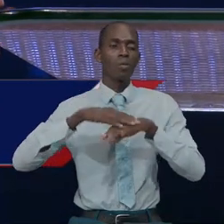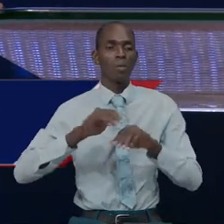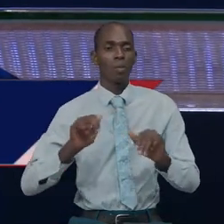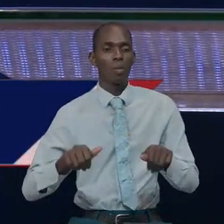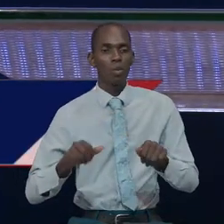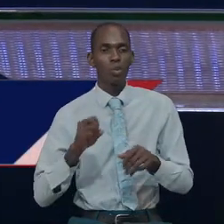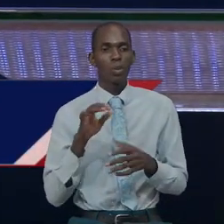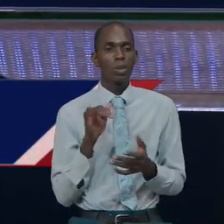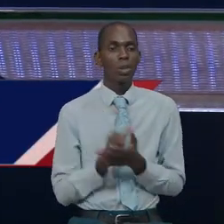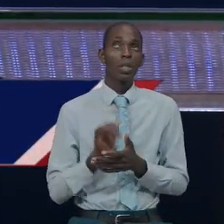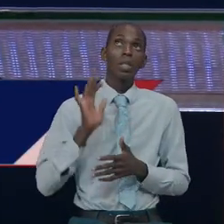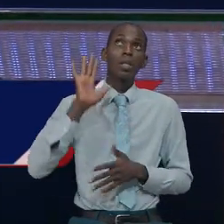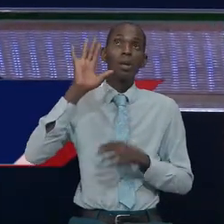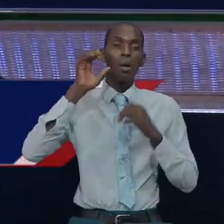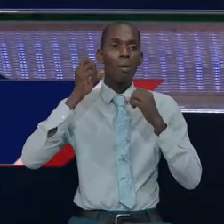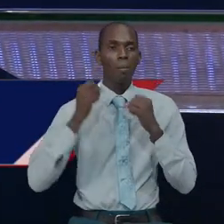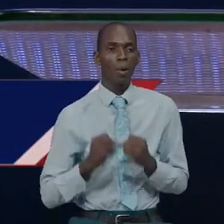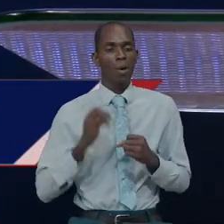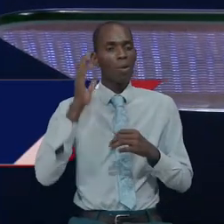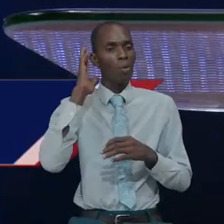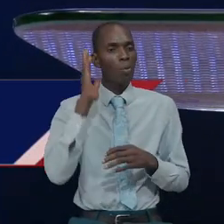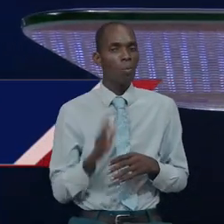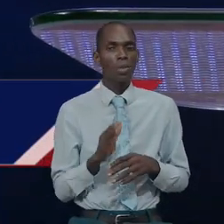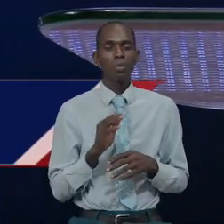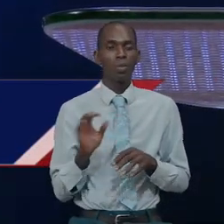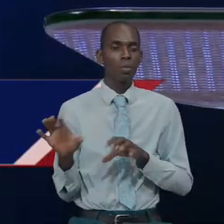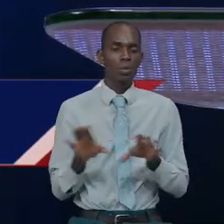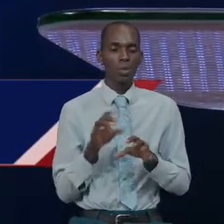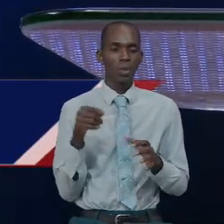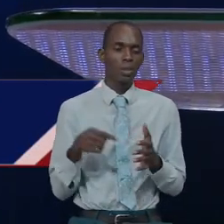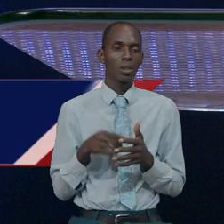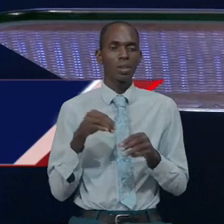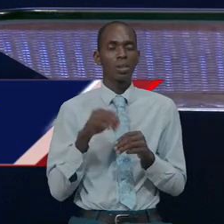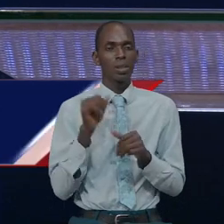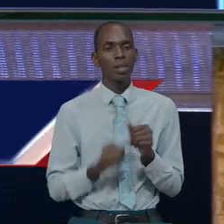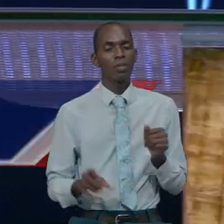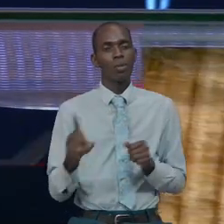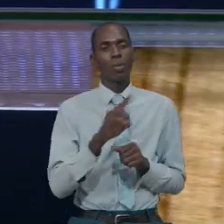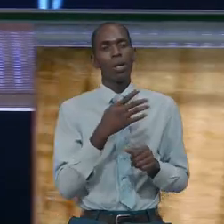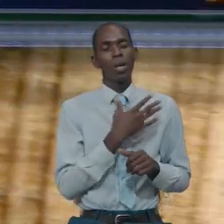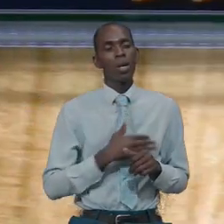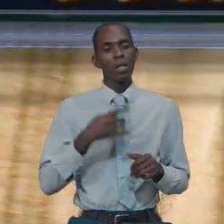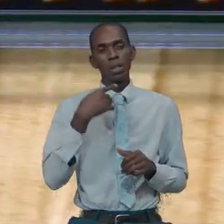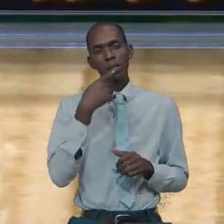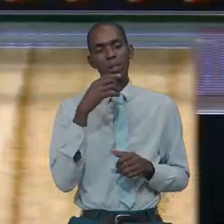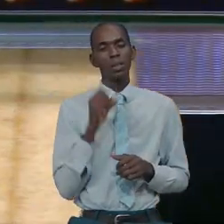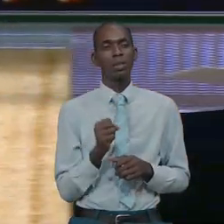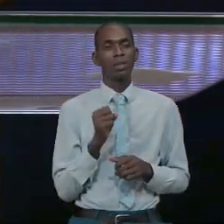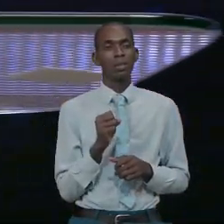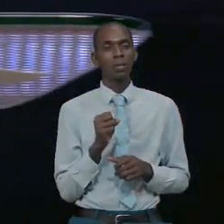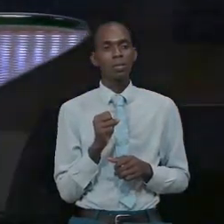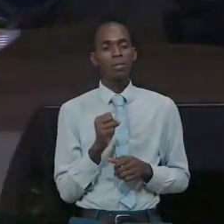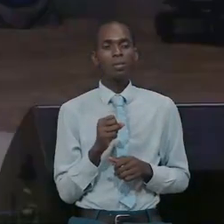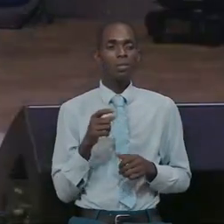that his power will work this in every man. And it says, he's saving. He has